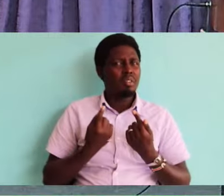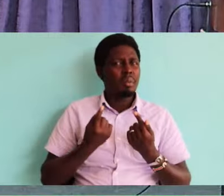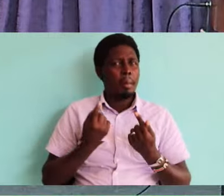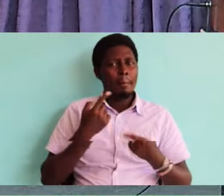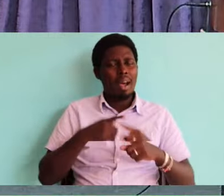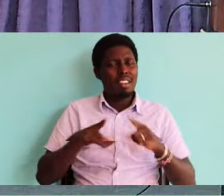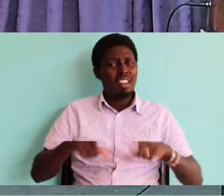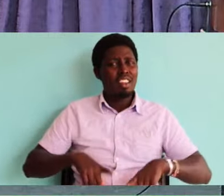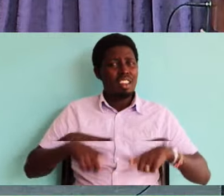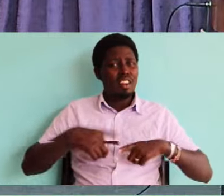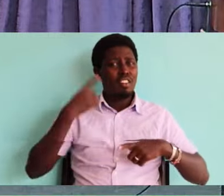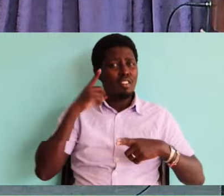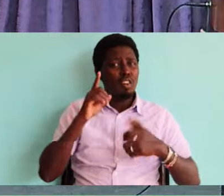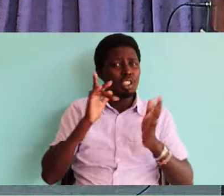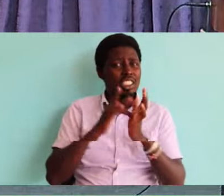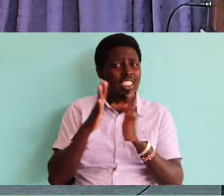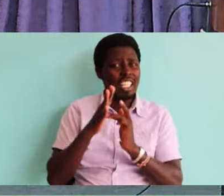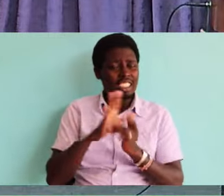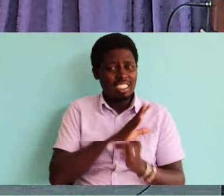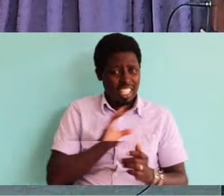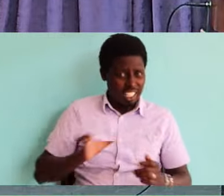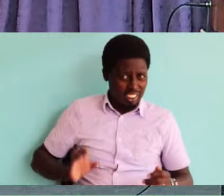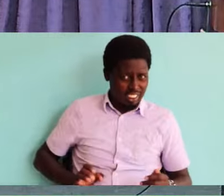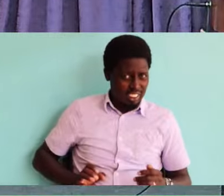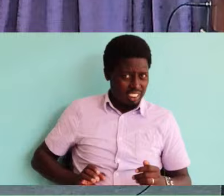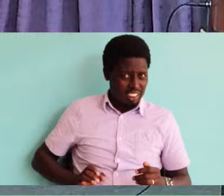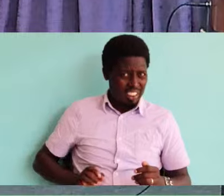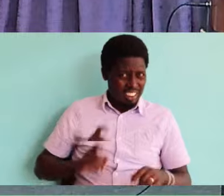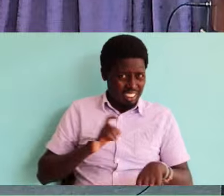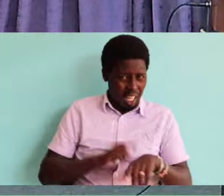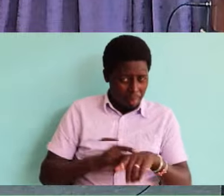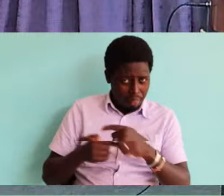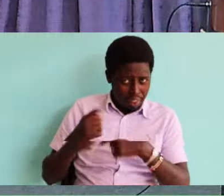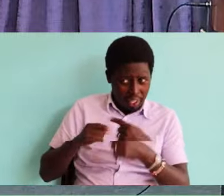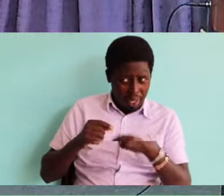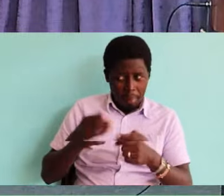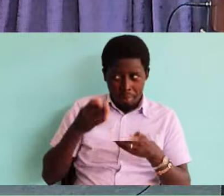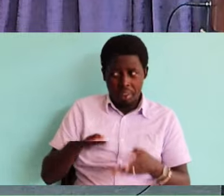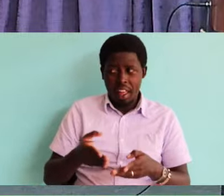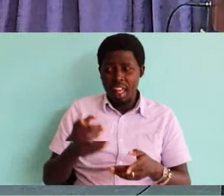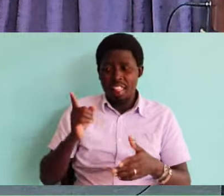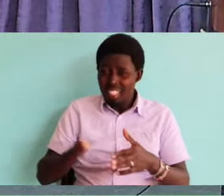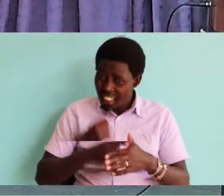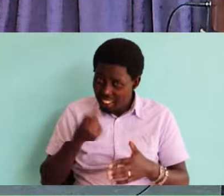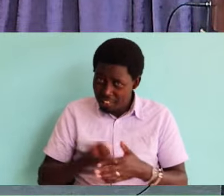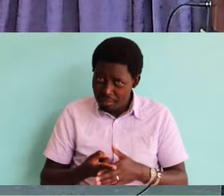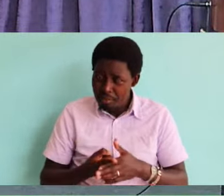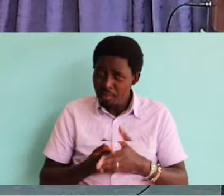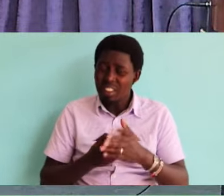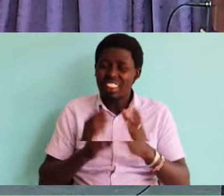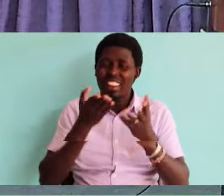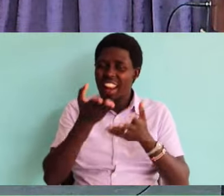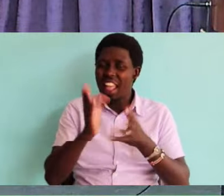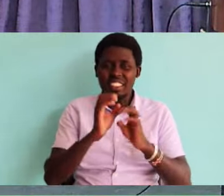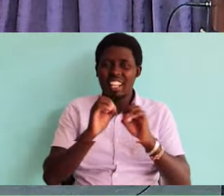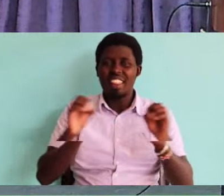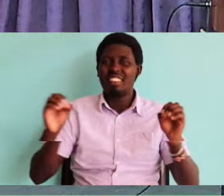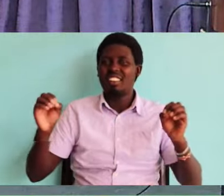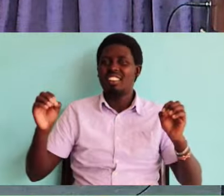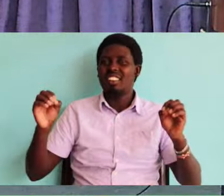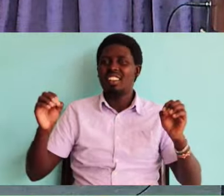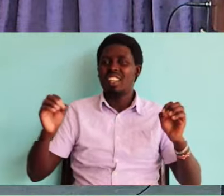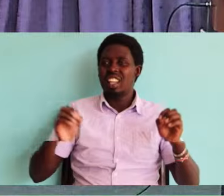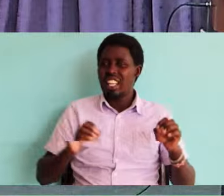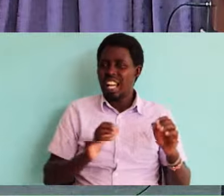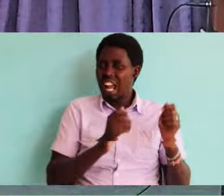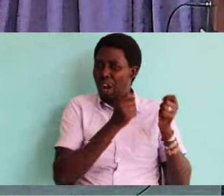for Christ. If they reach that point, then there is nothing they can hold